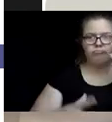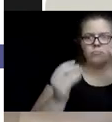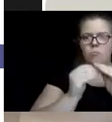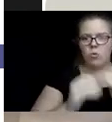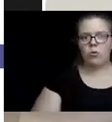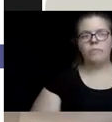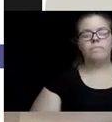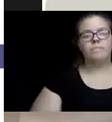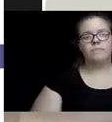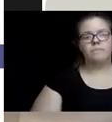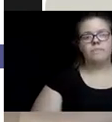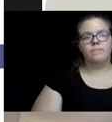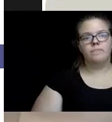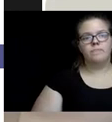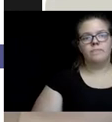please.